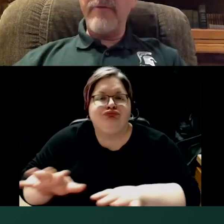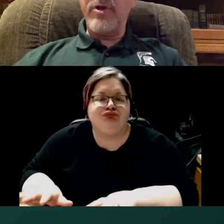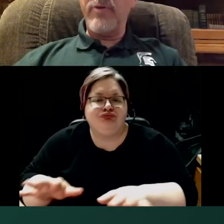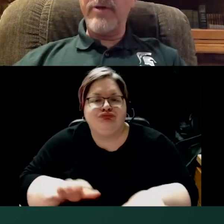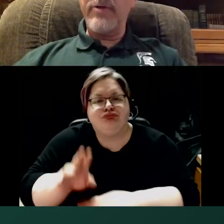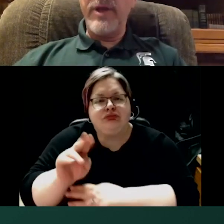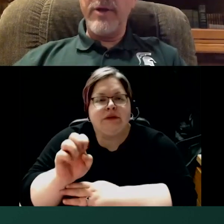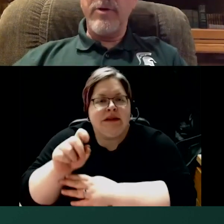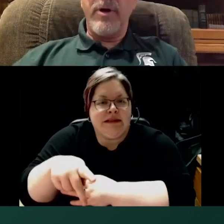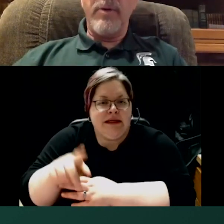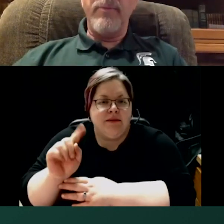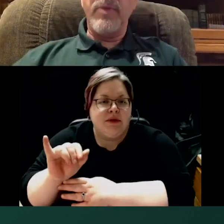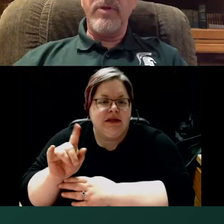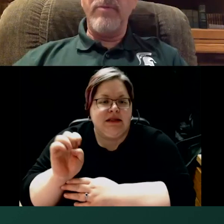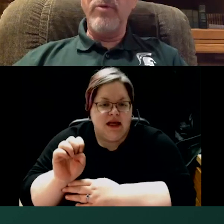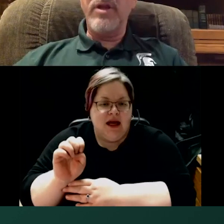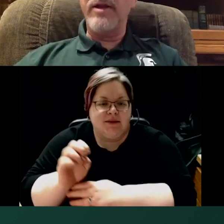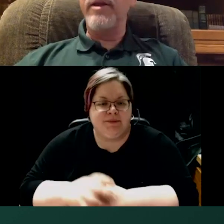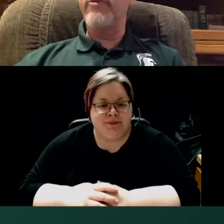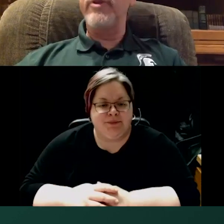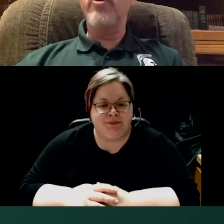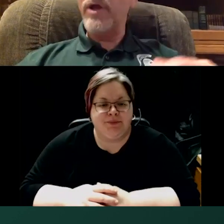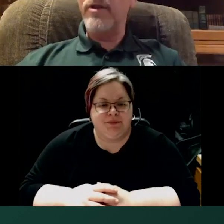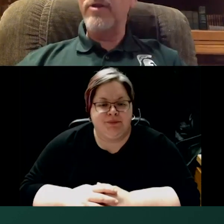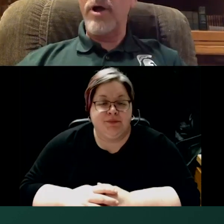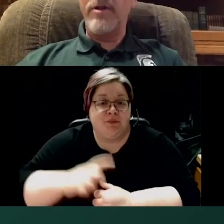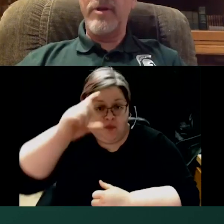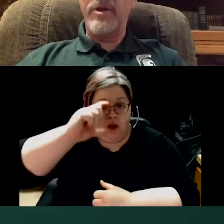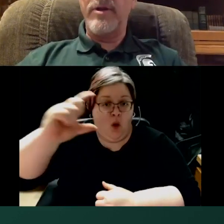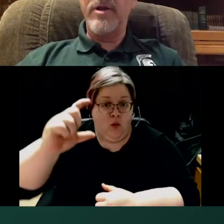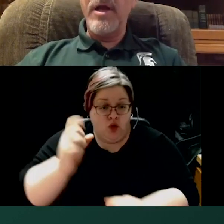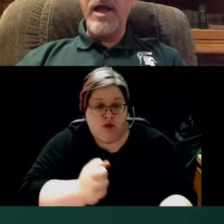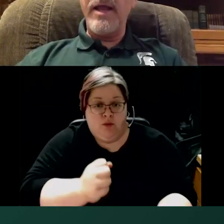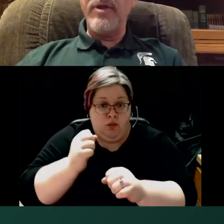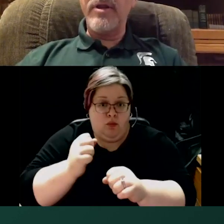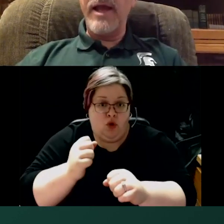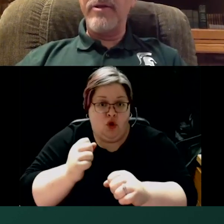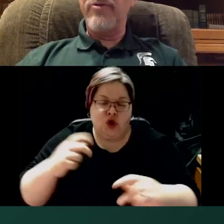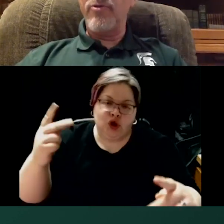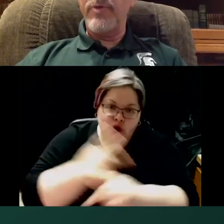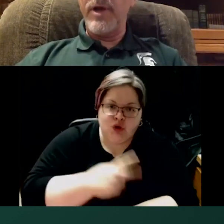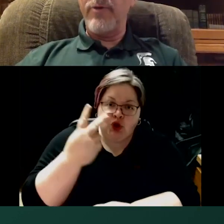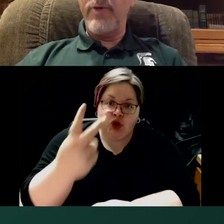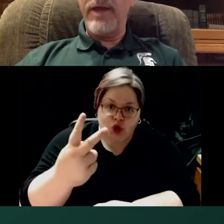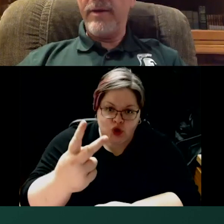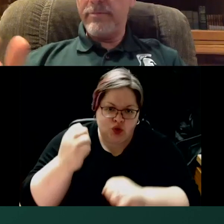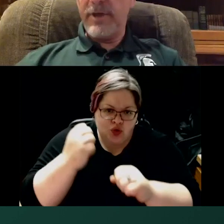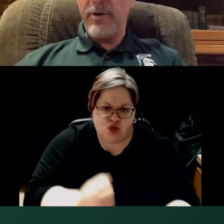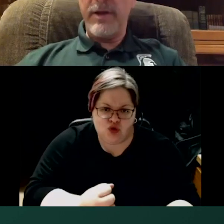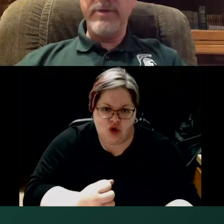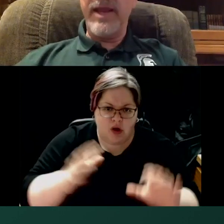And I have to correct the figure. The moon's tide is actually twice as strong as the sun's, and this has it shown the other way.